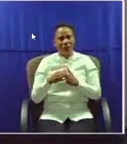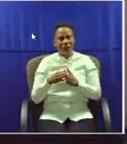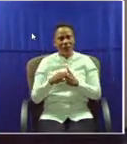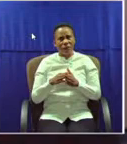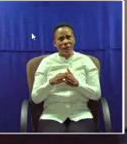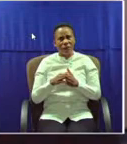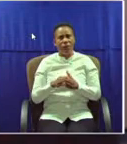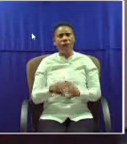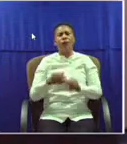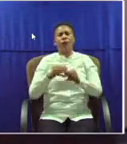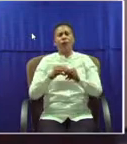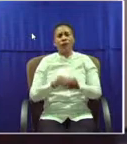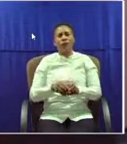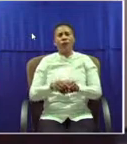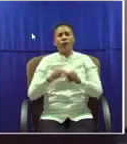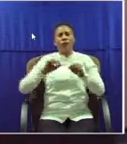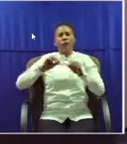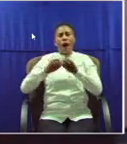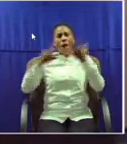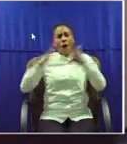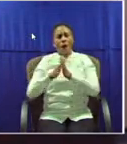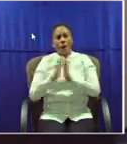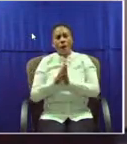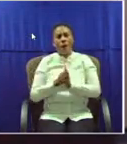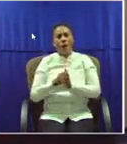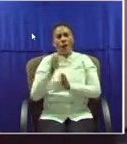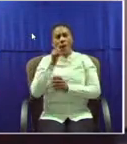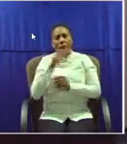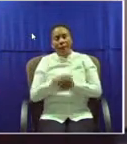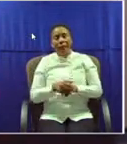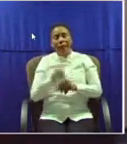Honorable Shirua. How many men have been disturbing you online?